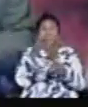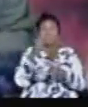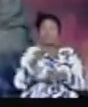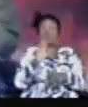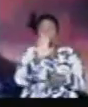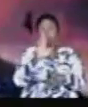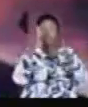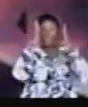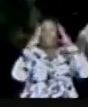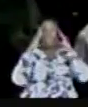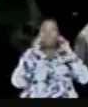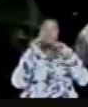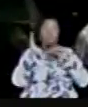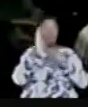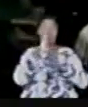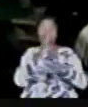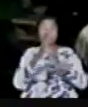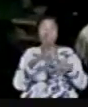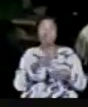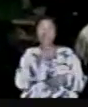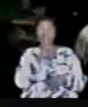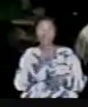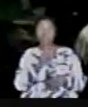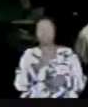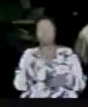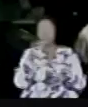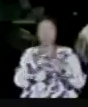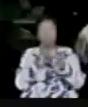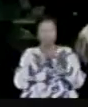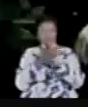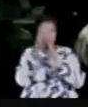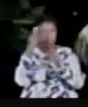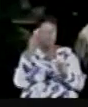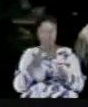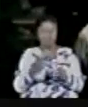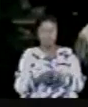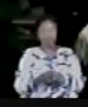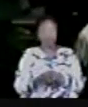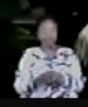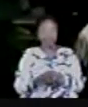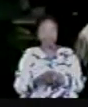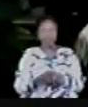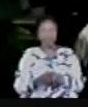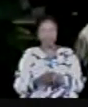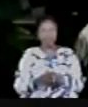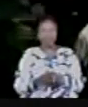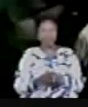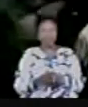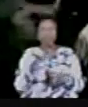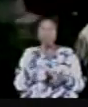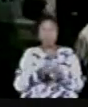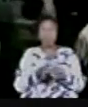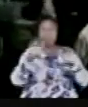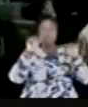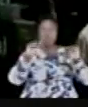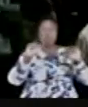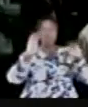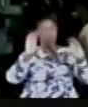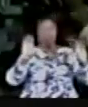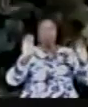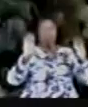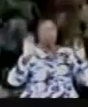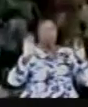in Jesus' name. And look at Acts chapter